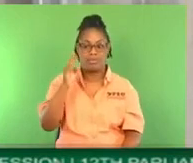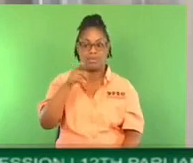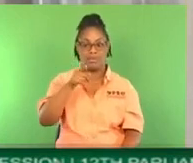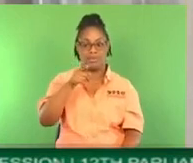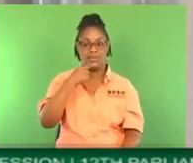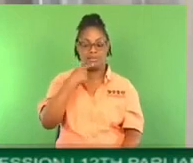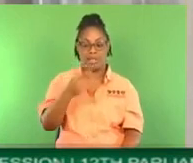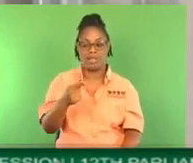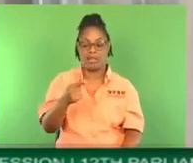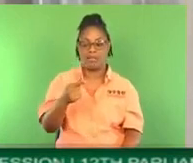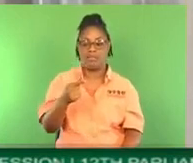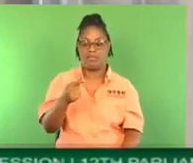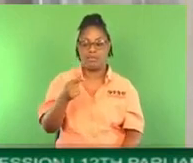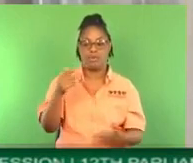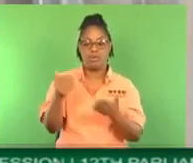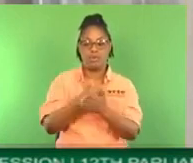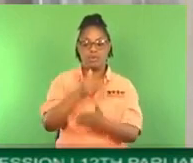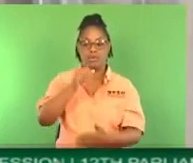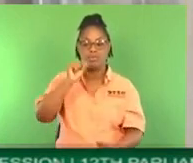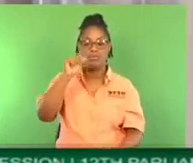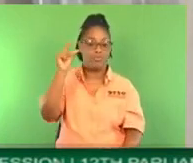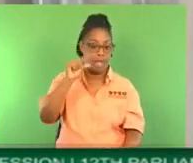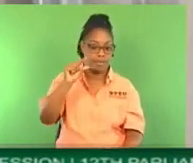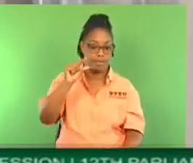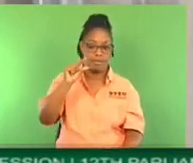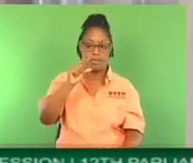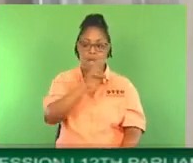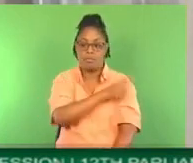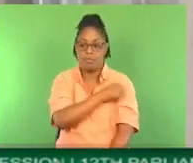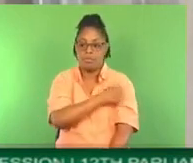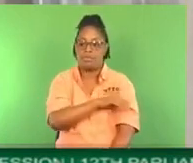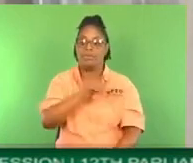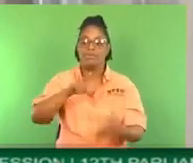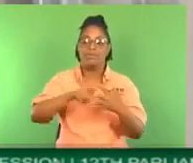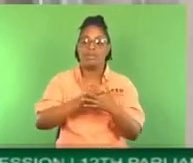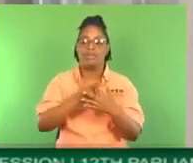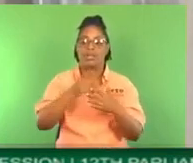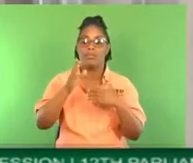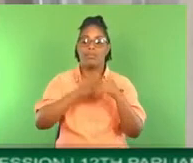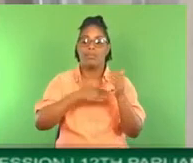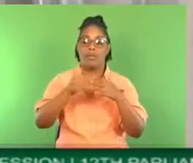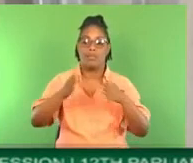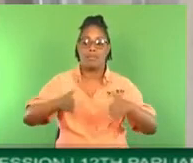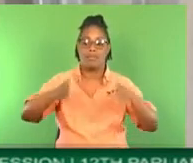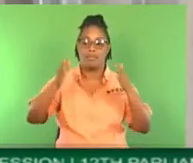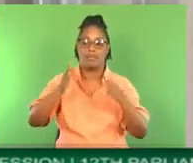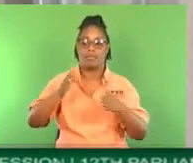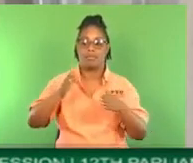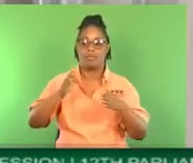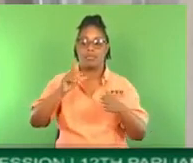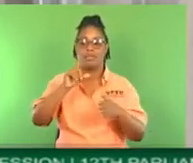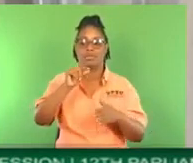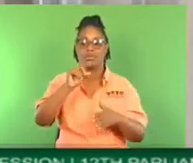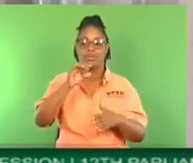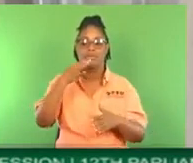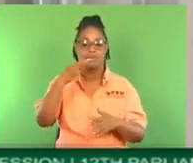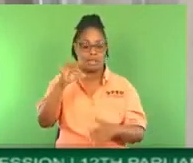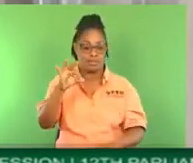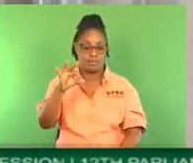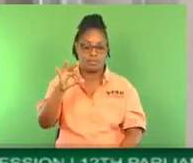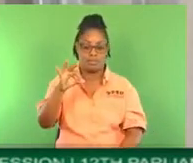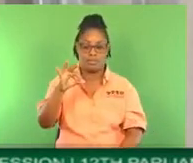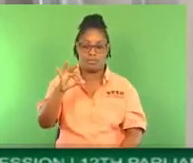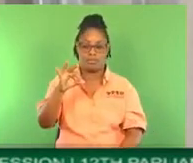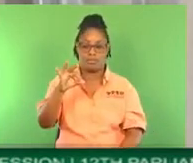Hospital will be scheduled to begin construction in 2019 on an expedited basis, utilizing the